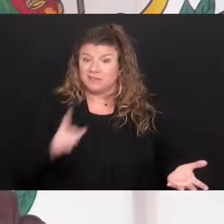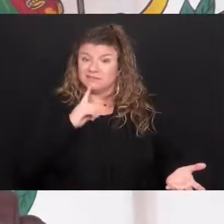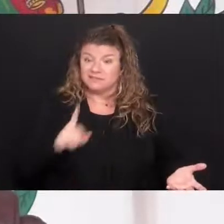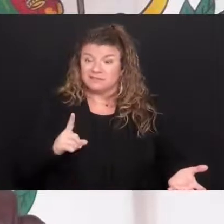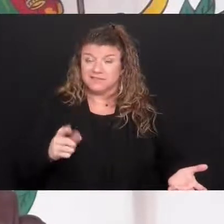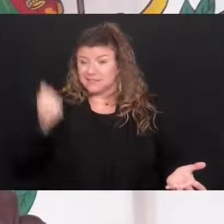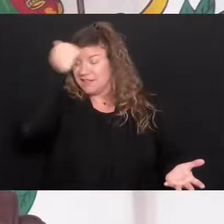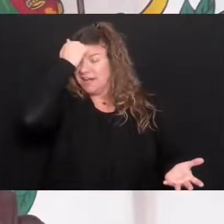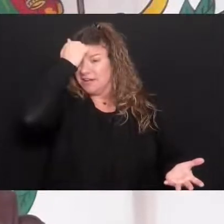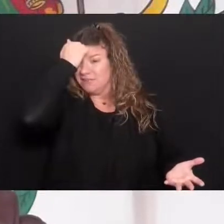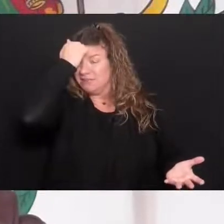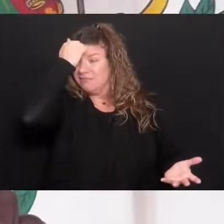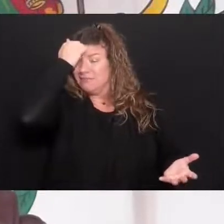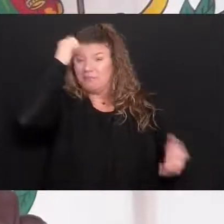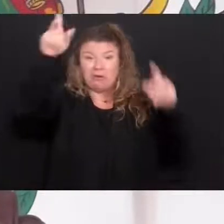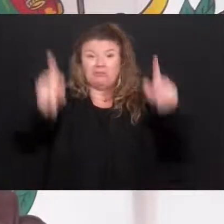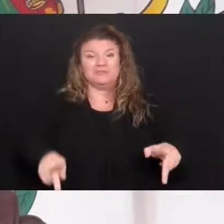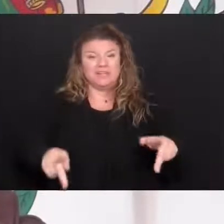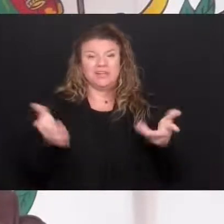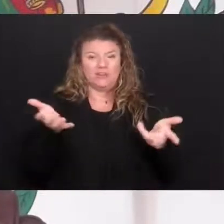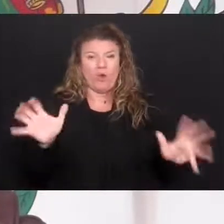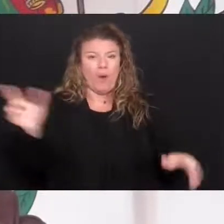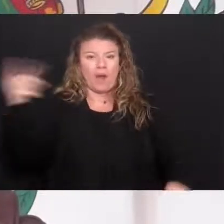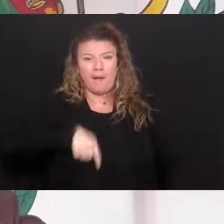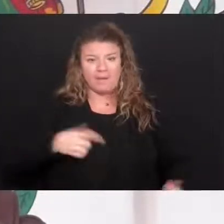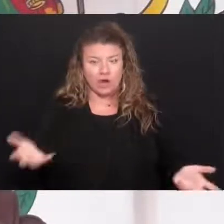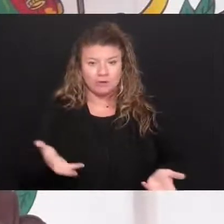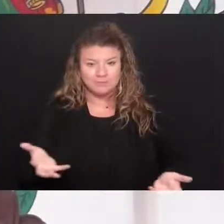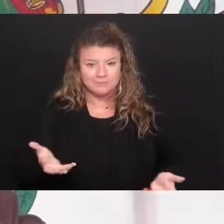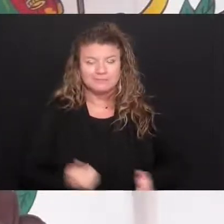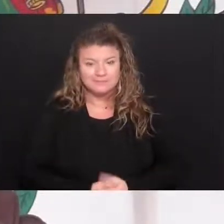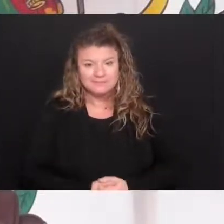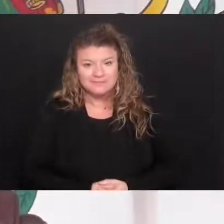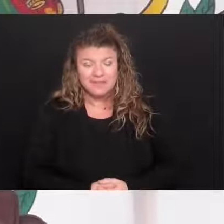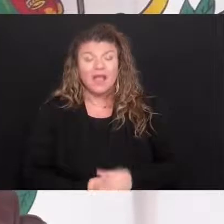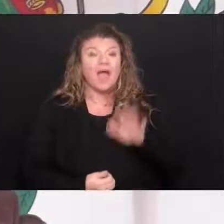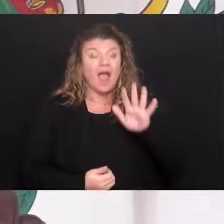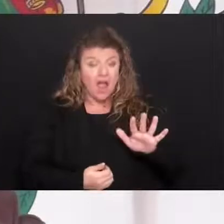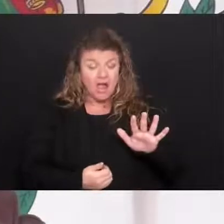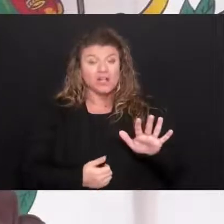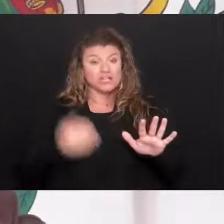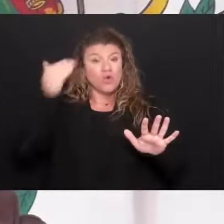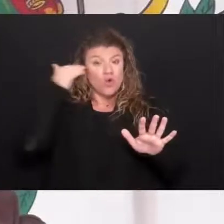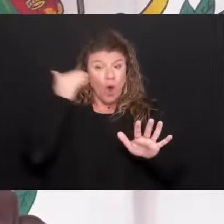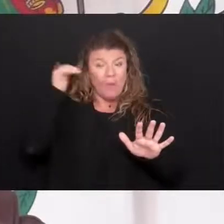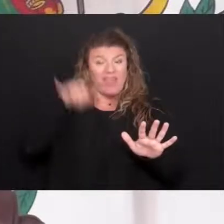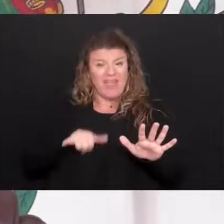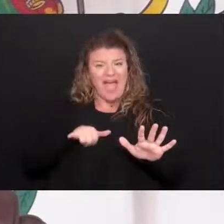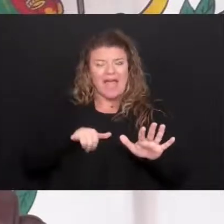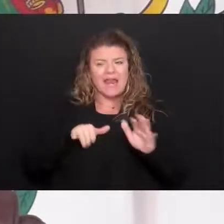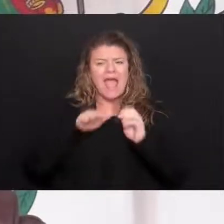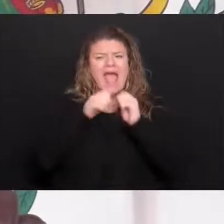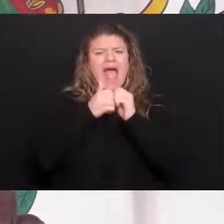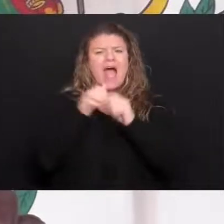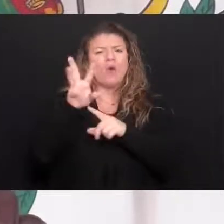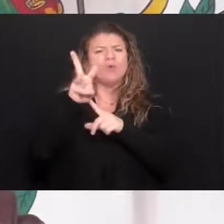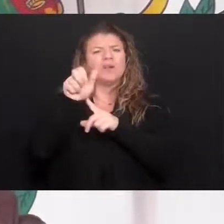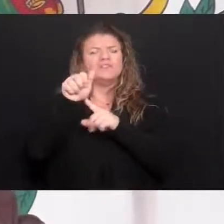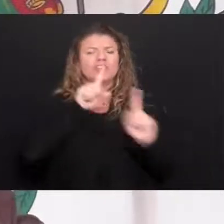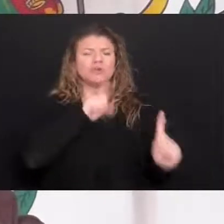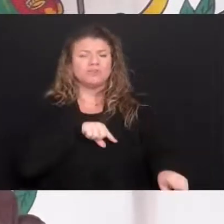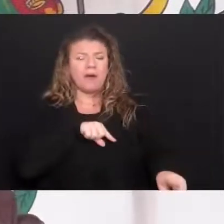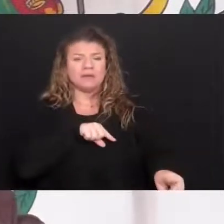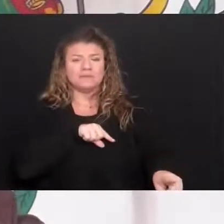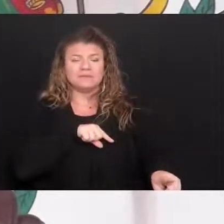to absolutely not want to come to West Virginia. Now, from that standpoint, how would West Virginia respond?